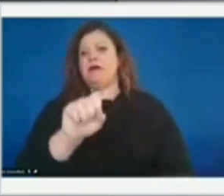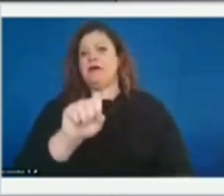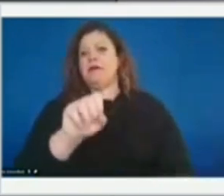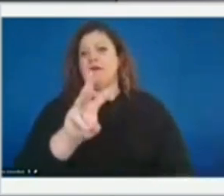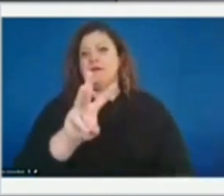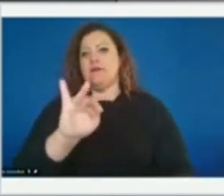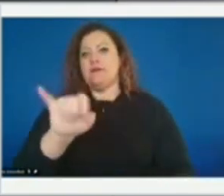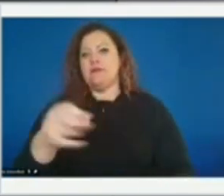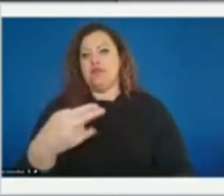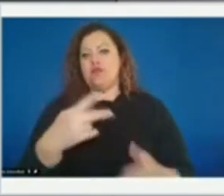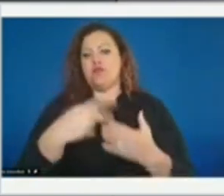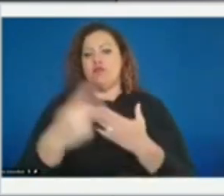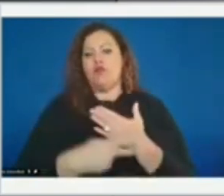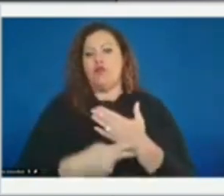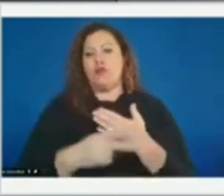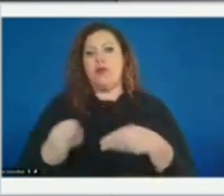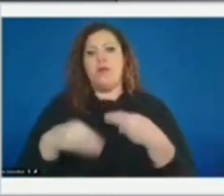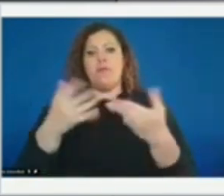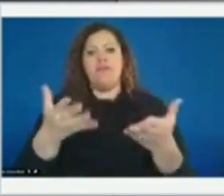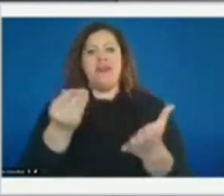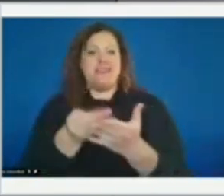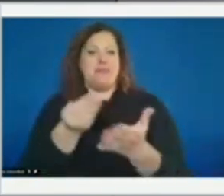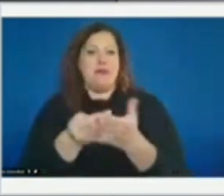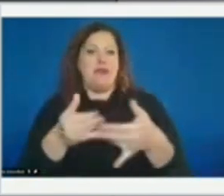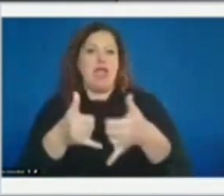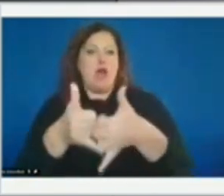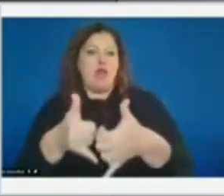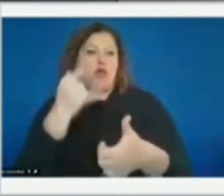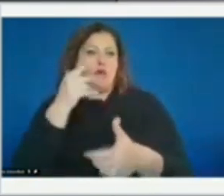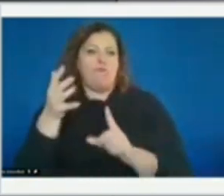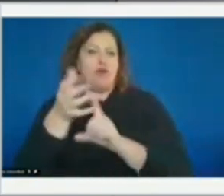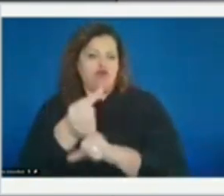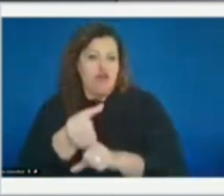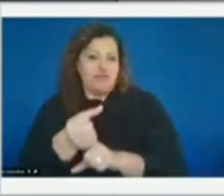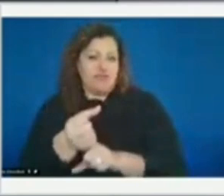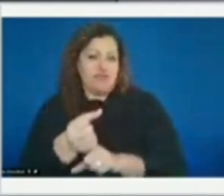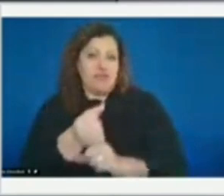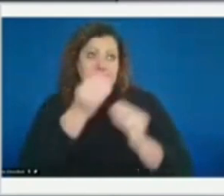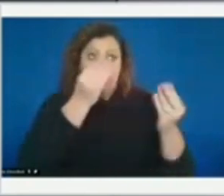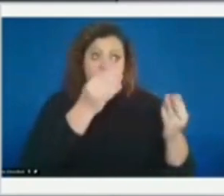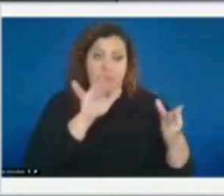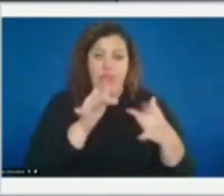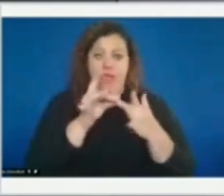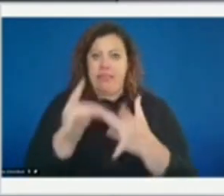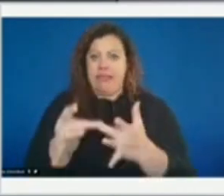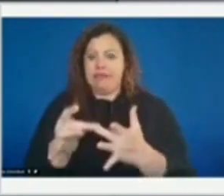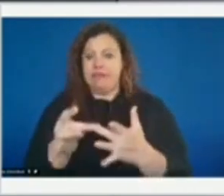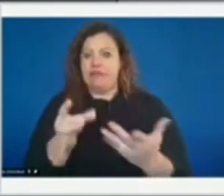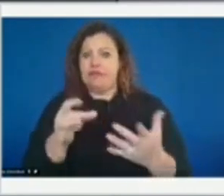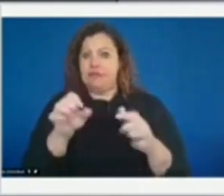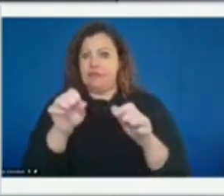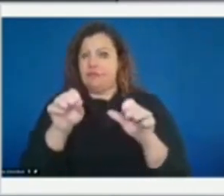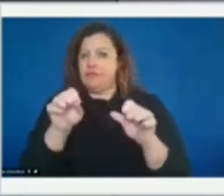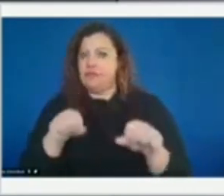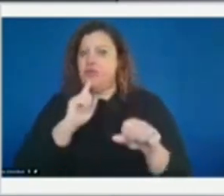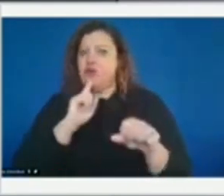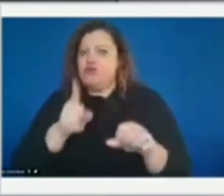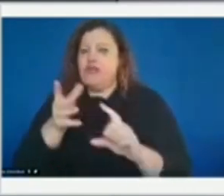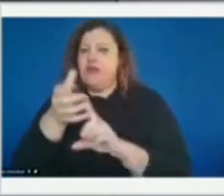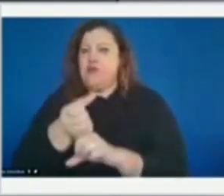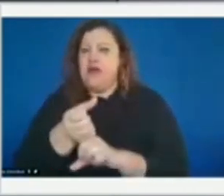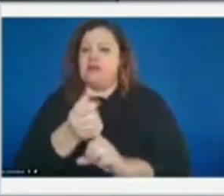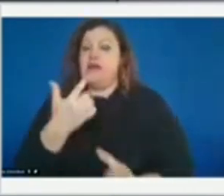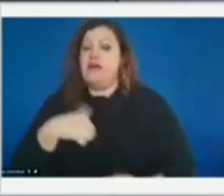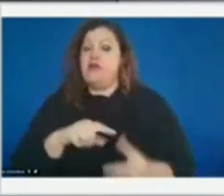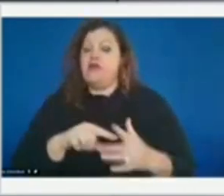provides a monetary reward for an arrest, for information that leads to a viable arrest. We're starting to see some life in that.